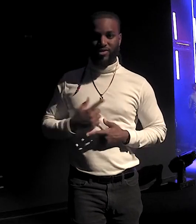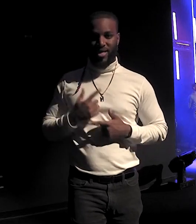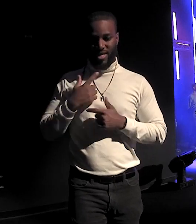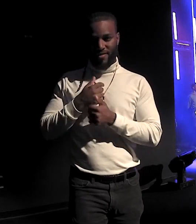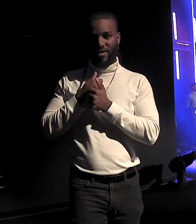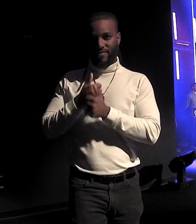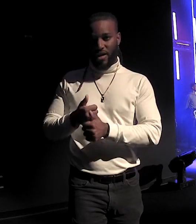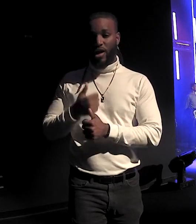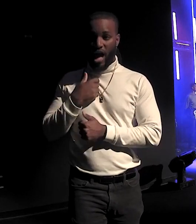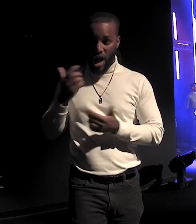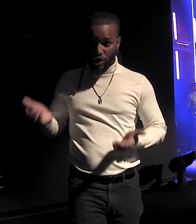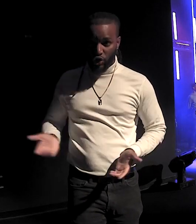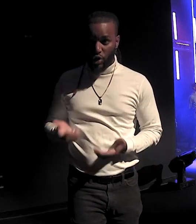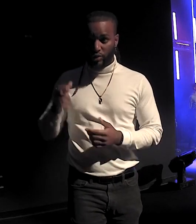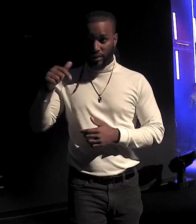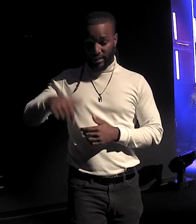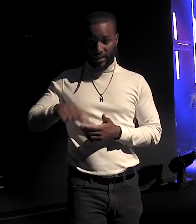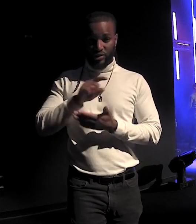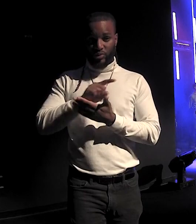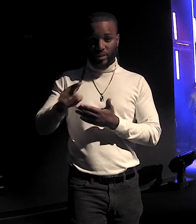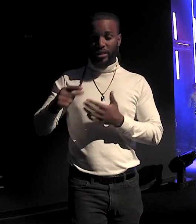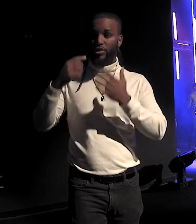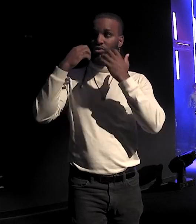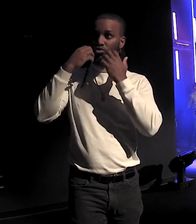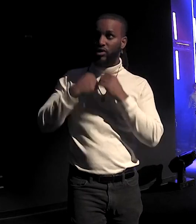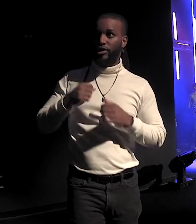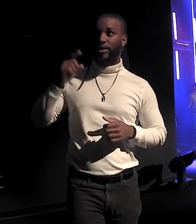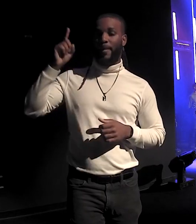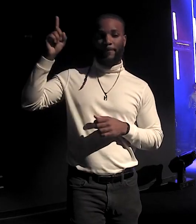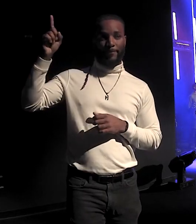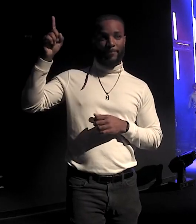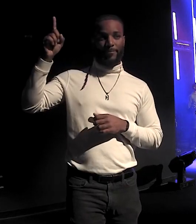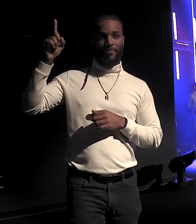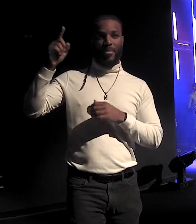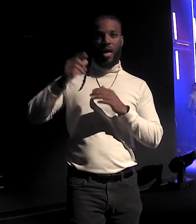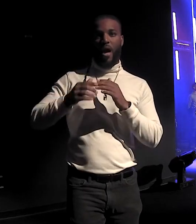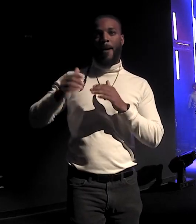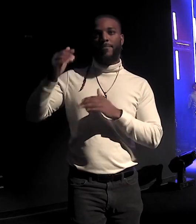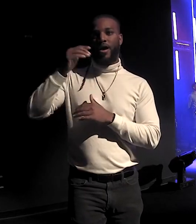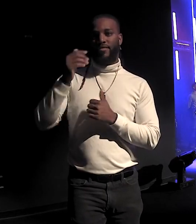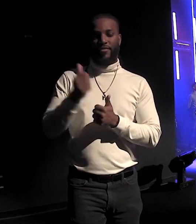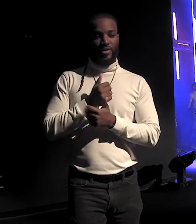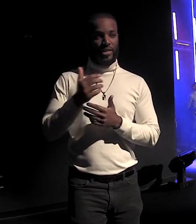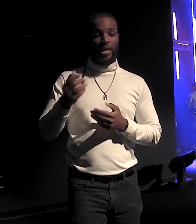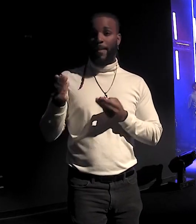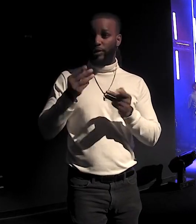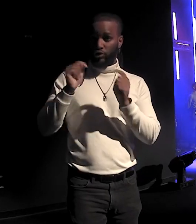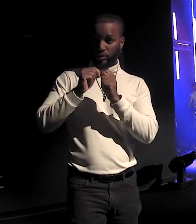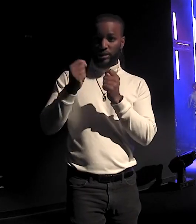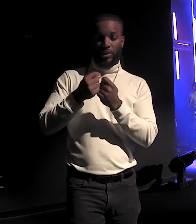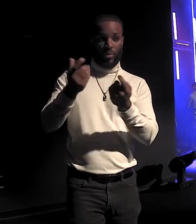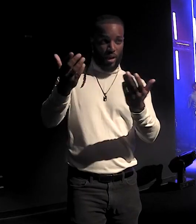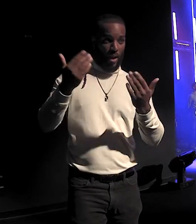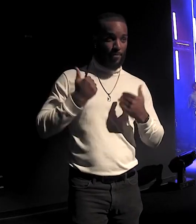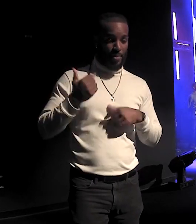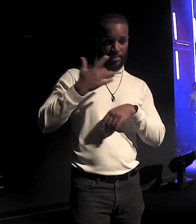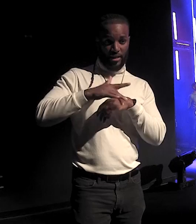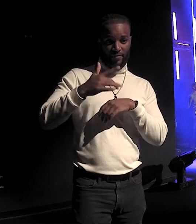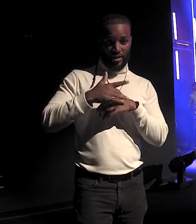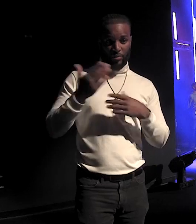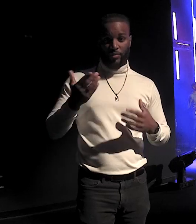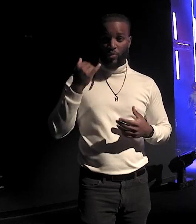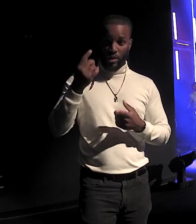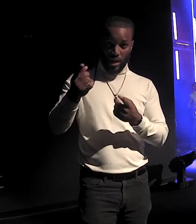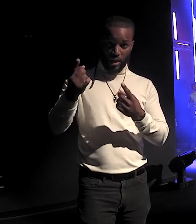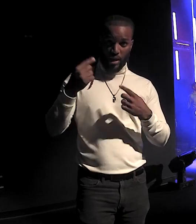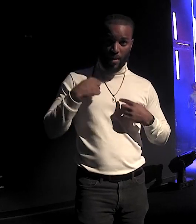goes. And I encourage you this week to treasure him above all else. Ministry teams are going to be available up here if you